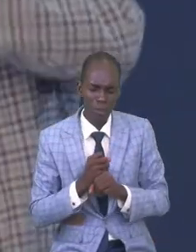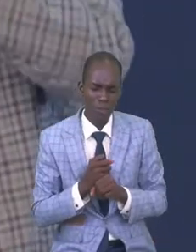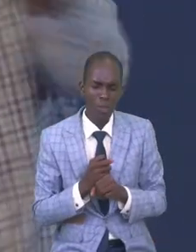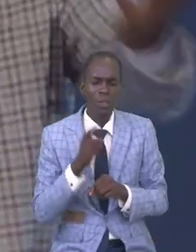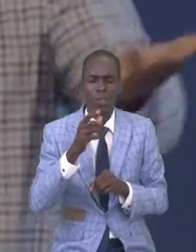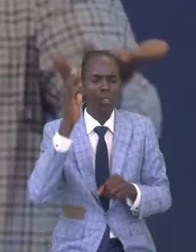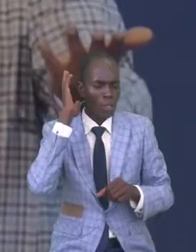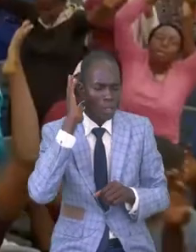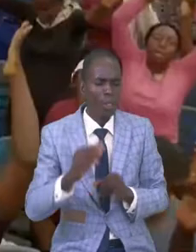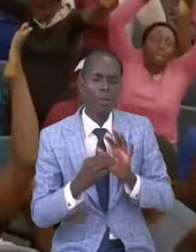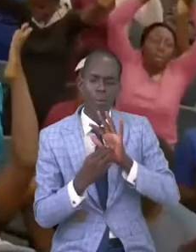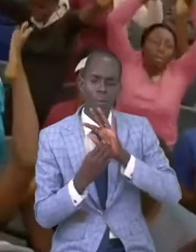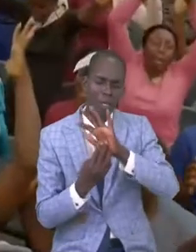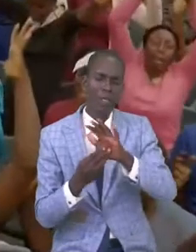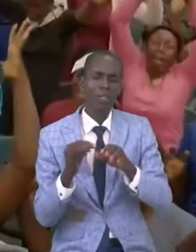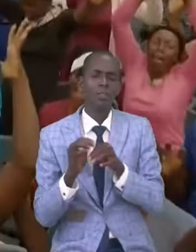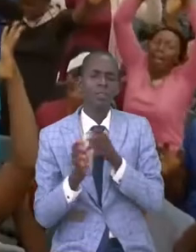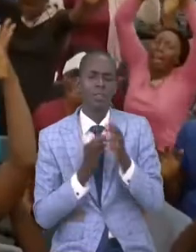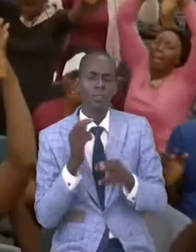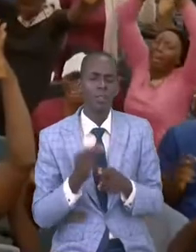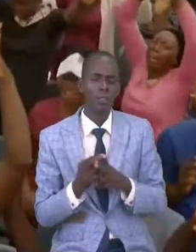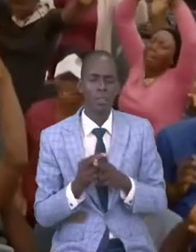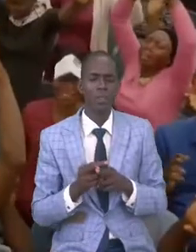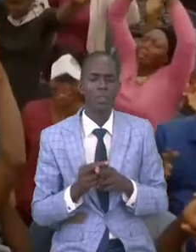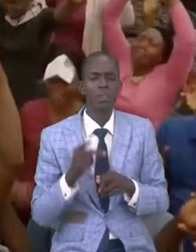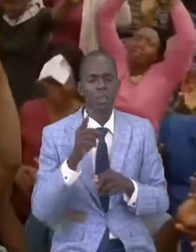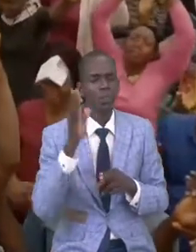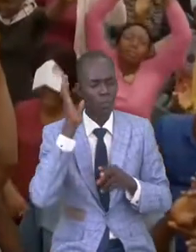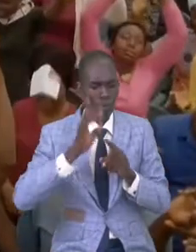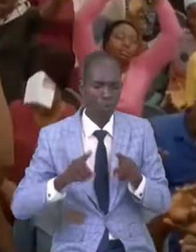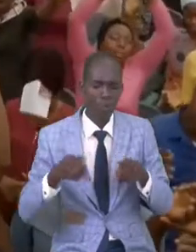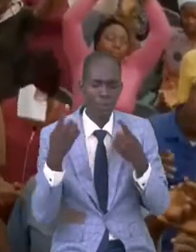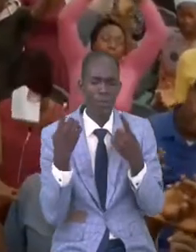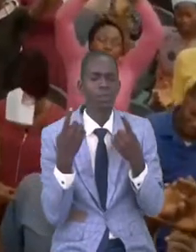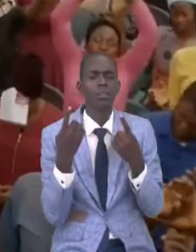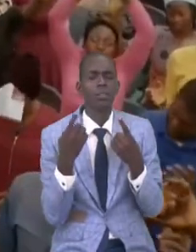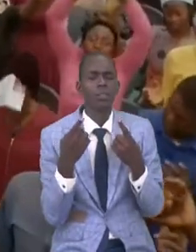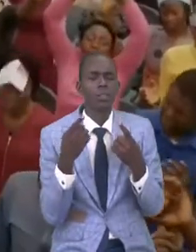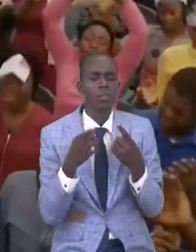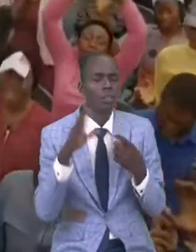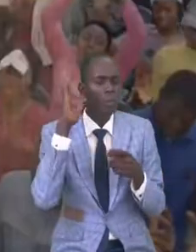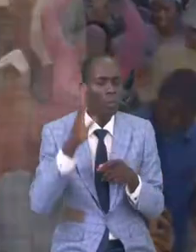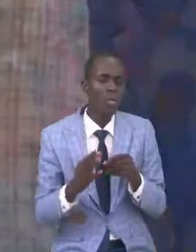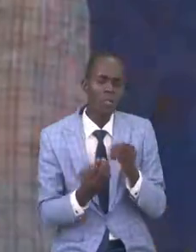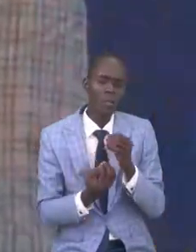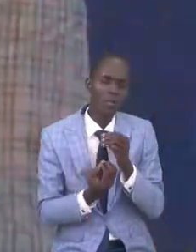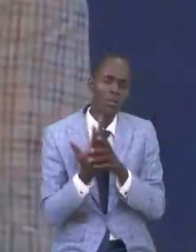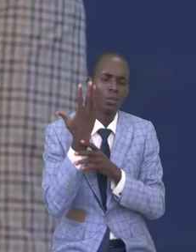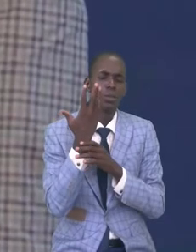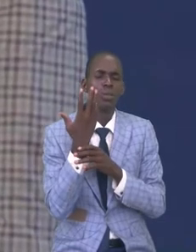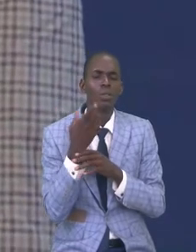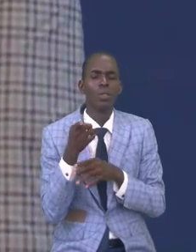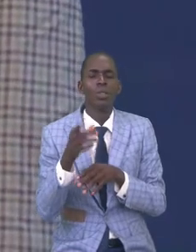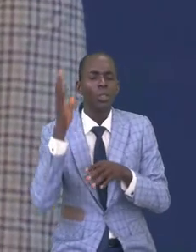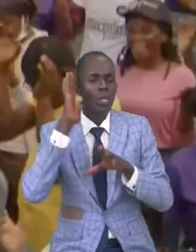will manifest. You will go. You will grow. You